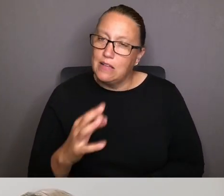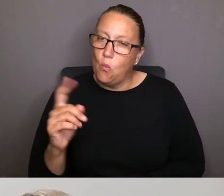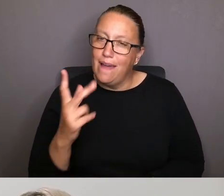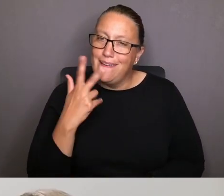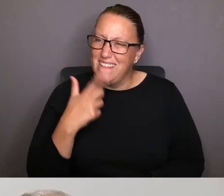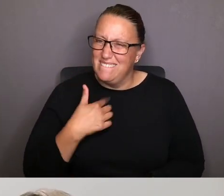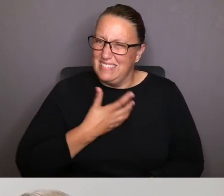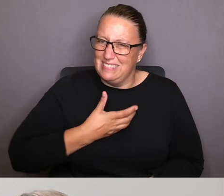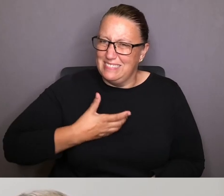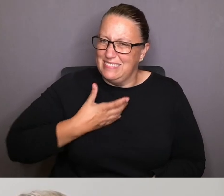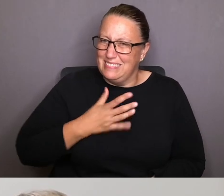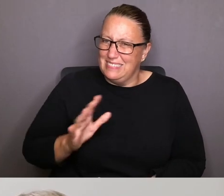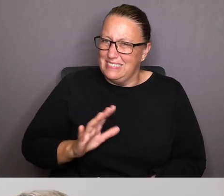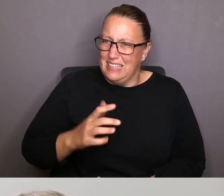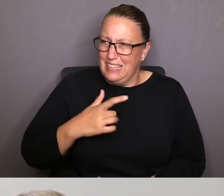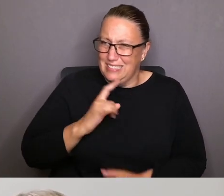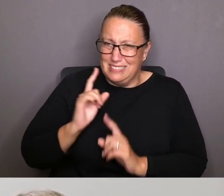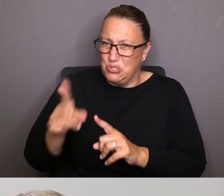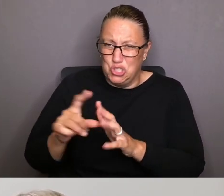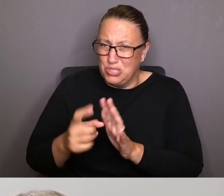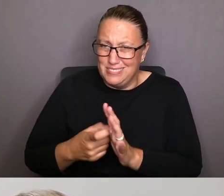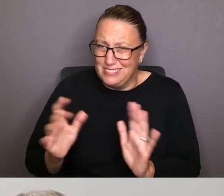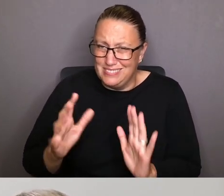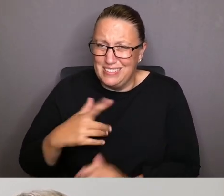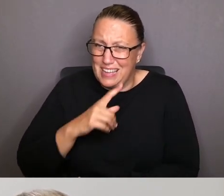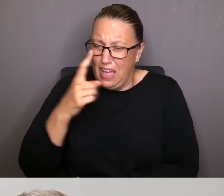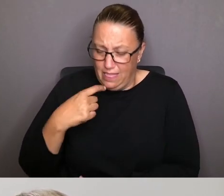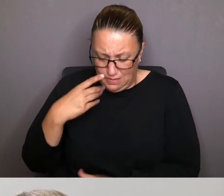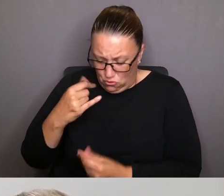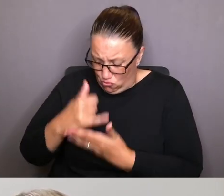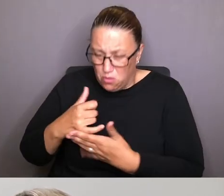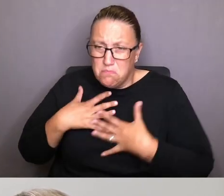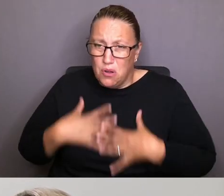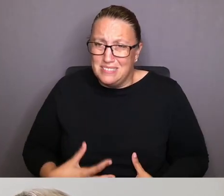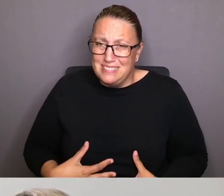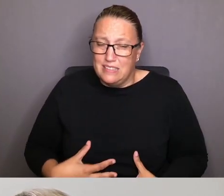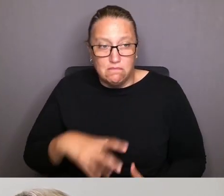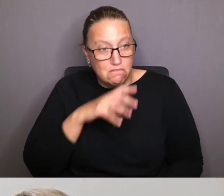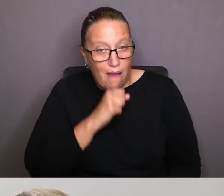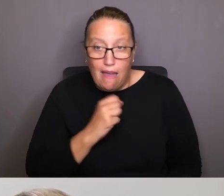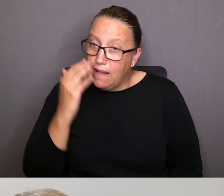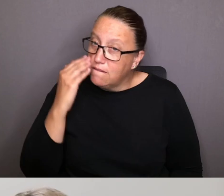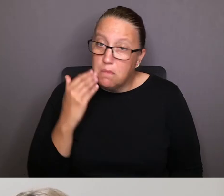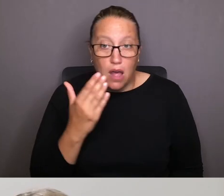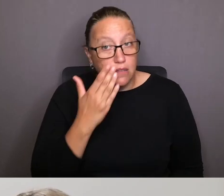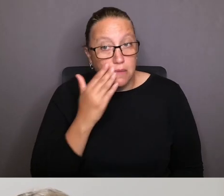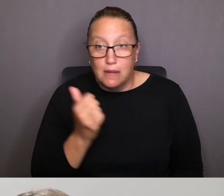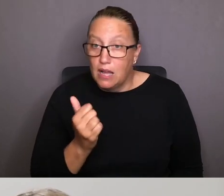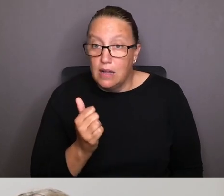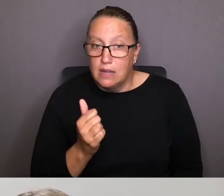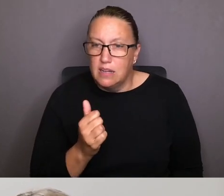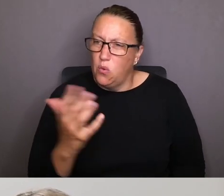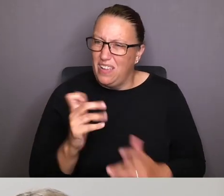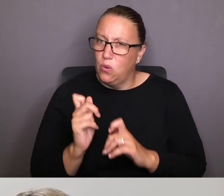more information about that. So Heather, what if you don't feel comfortable going to your doctor and you think that